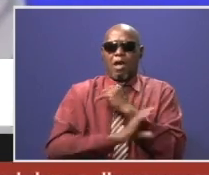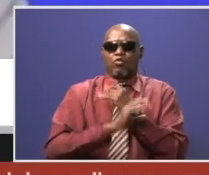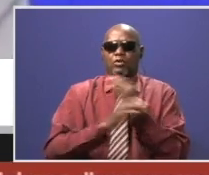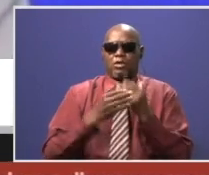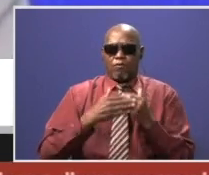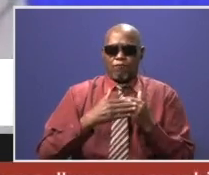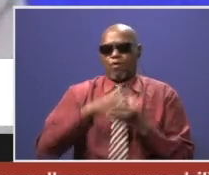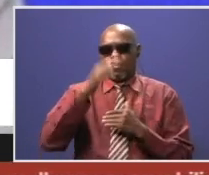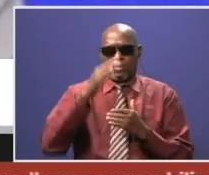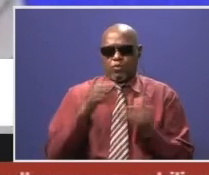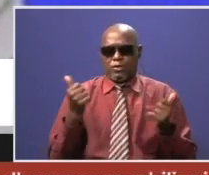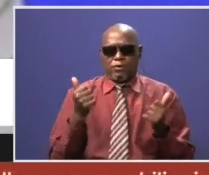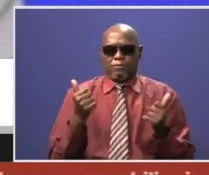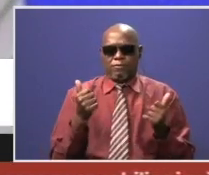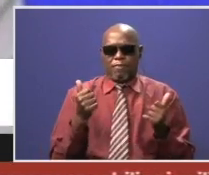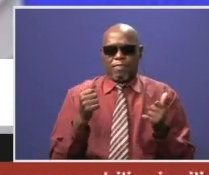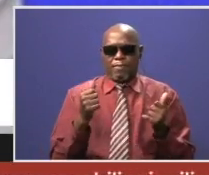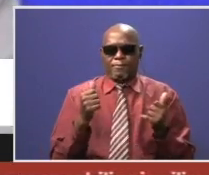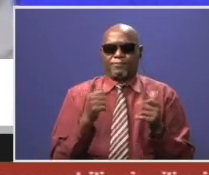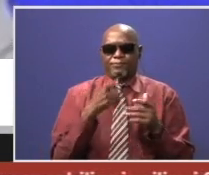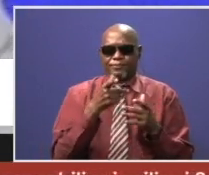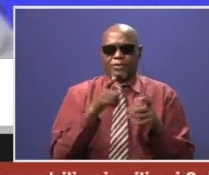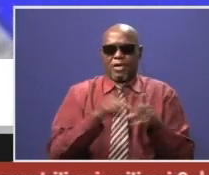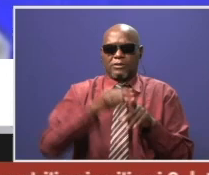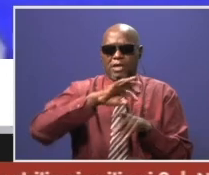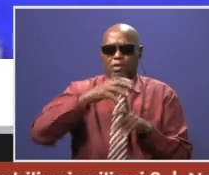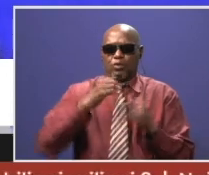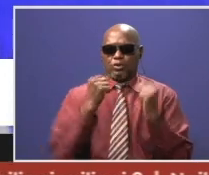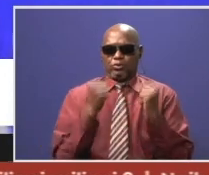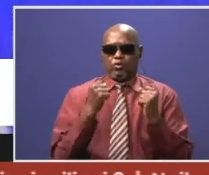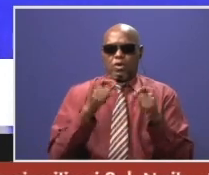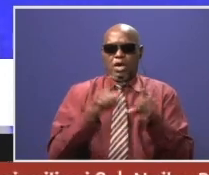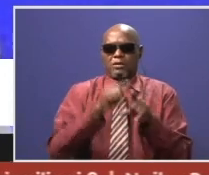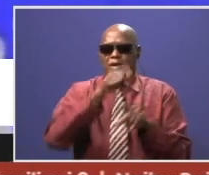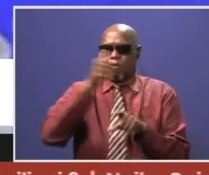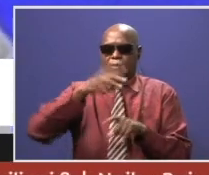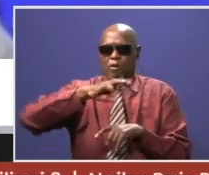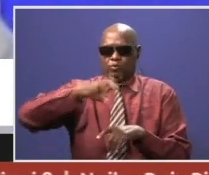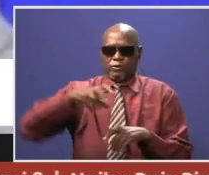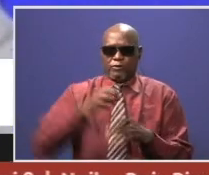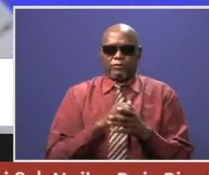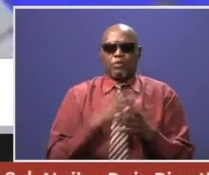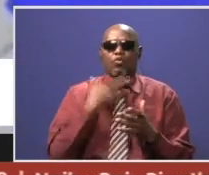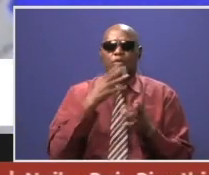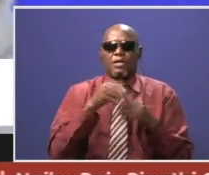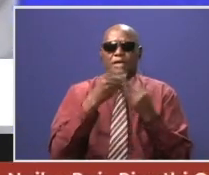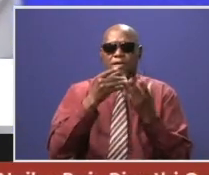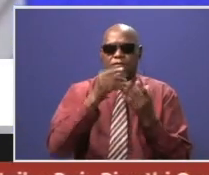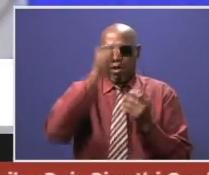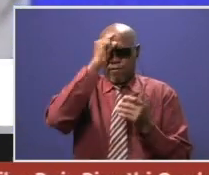that as a country, we are as strong as our counties. And I want to give the government of